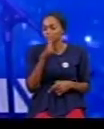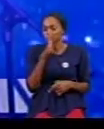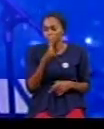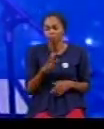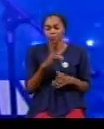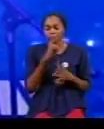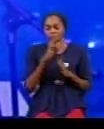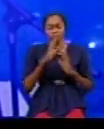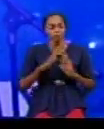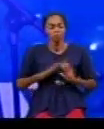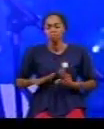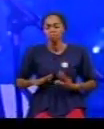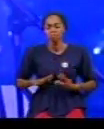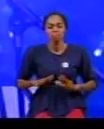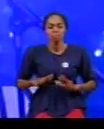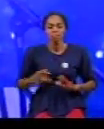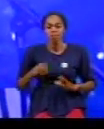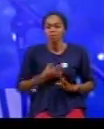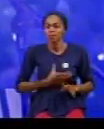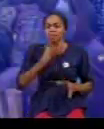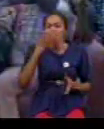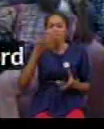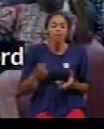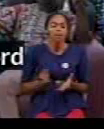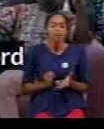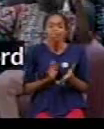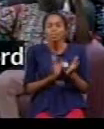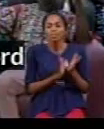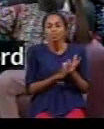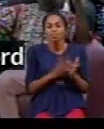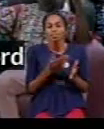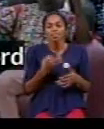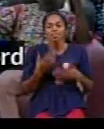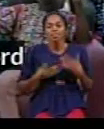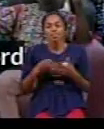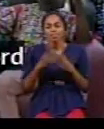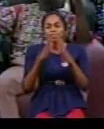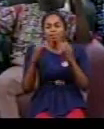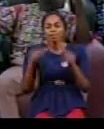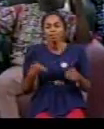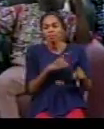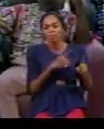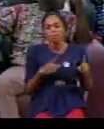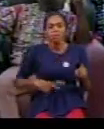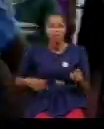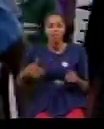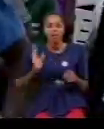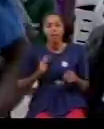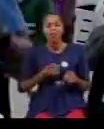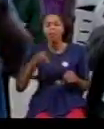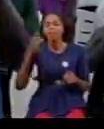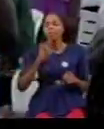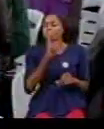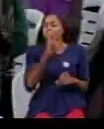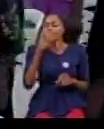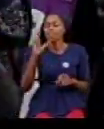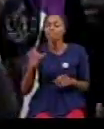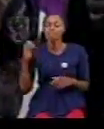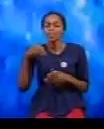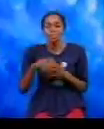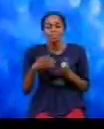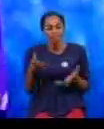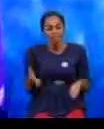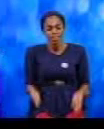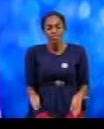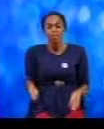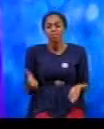quiet, we'll shout out your praise. There's joy in the house of the Lord, our God is surely